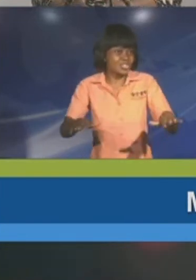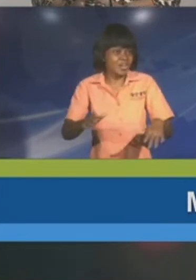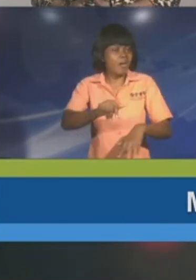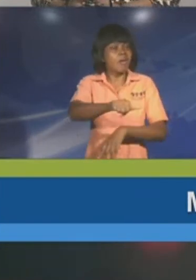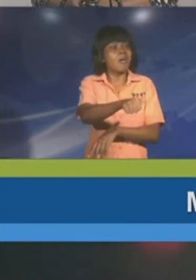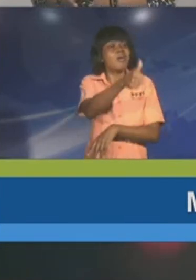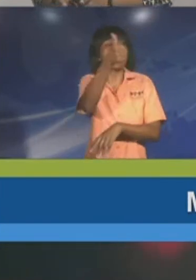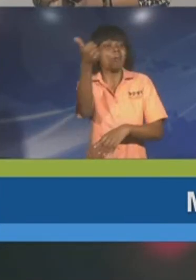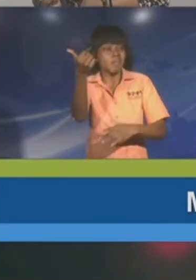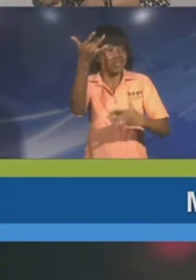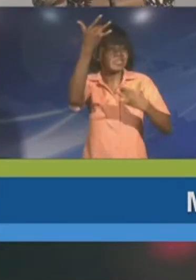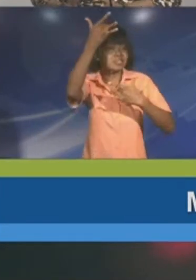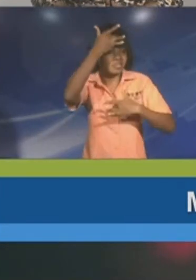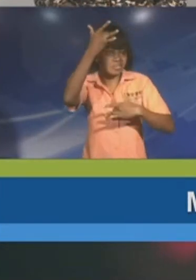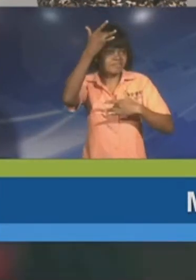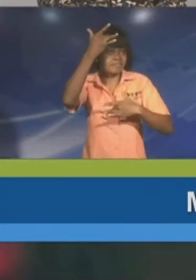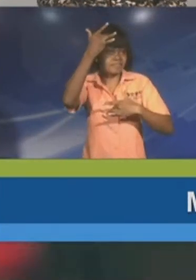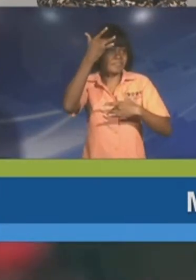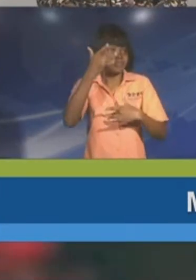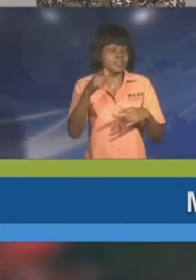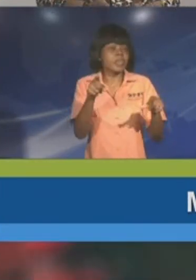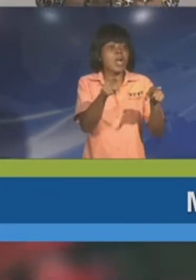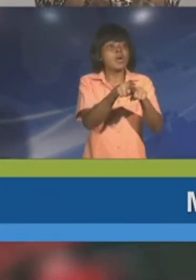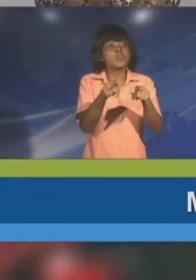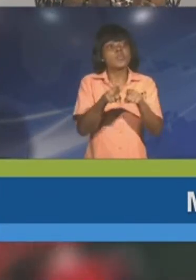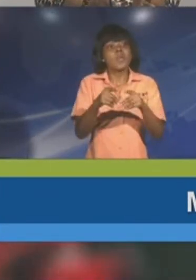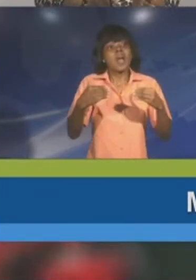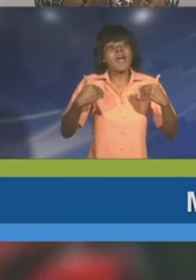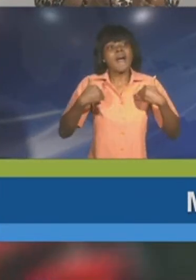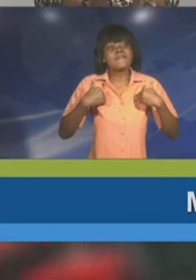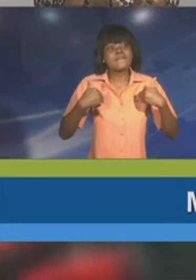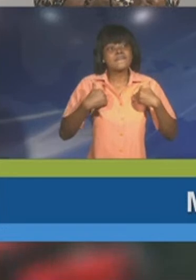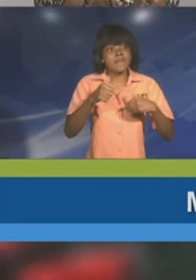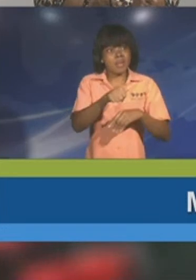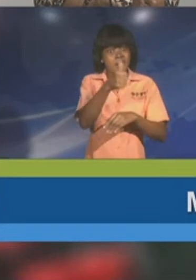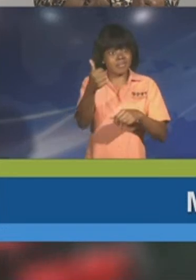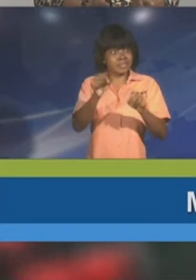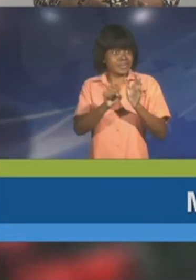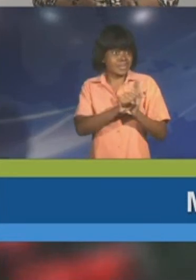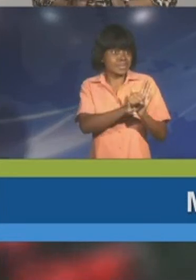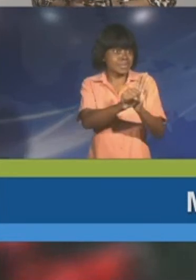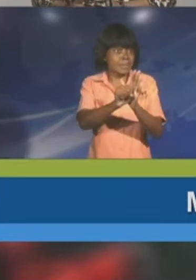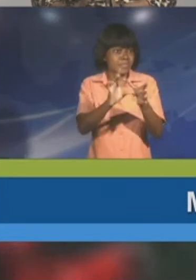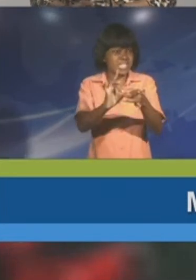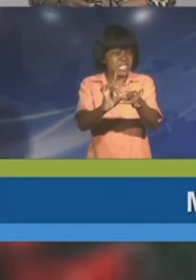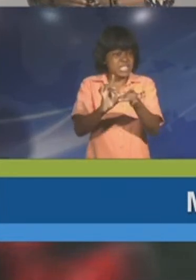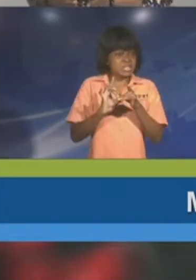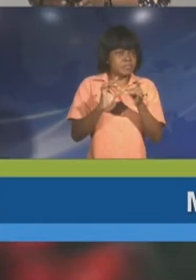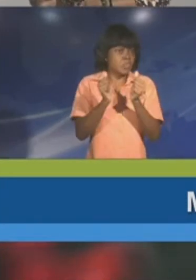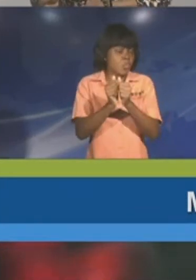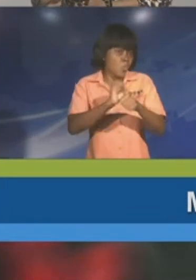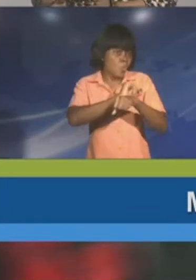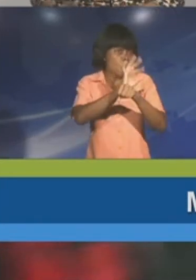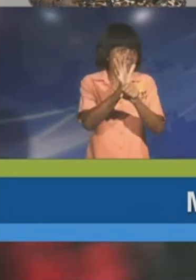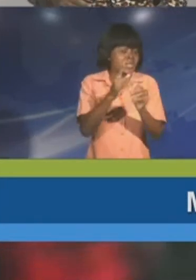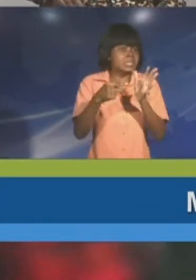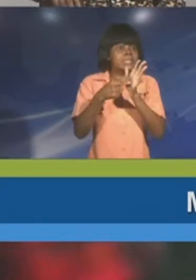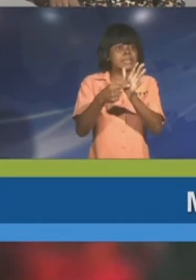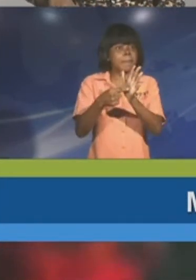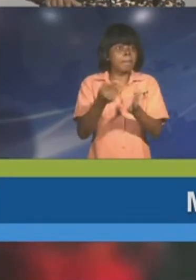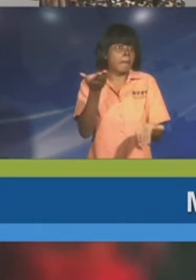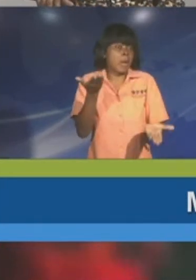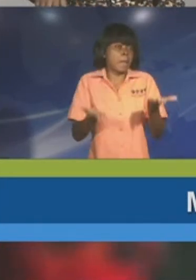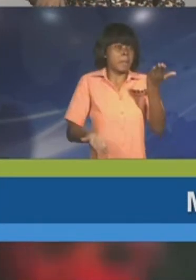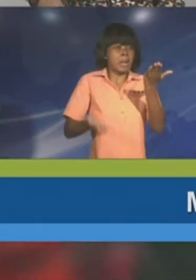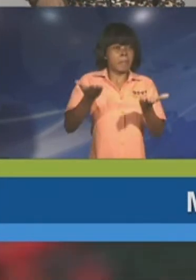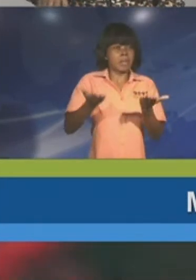had COVID associated. So we may have, they might present with maybe seizures as COVID associated, but